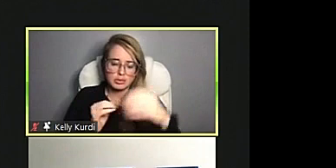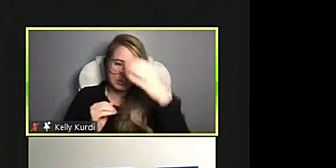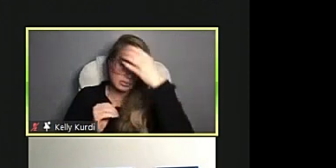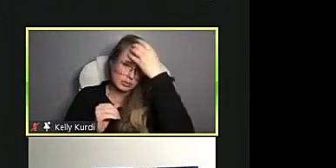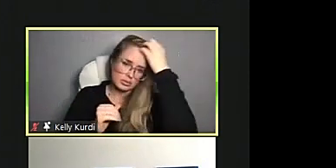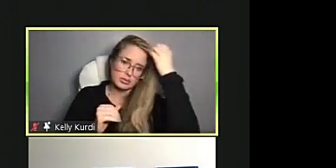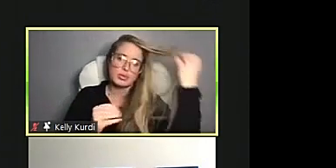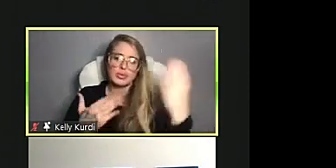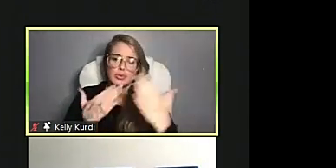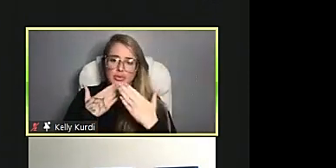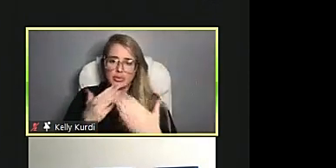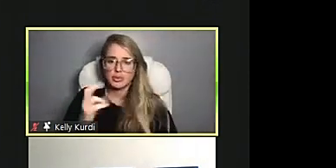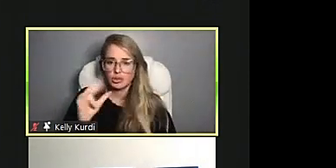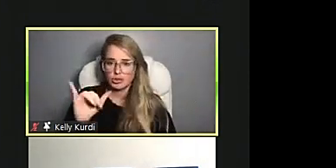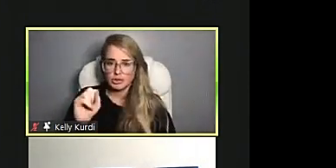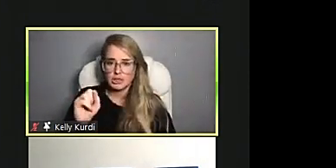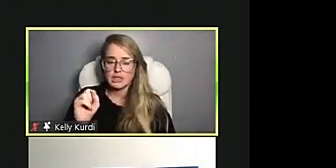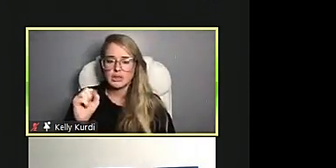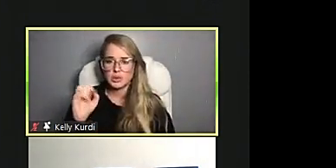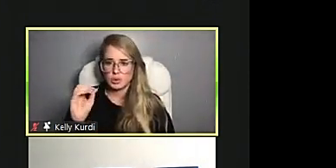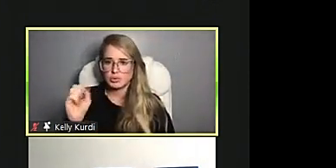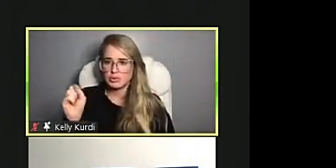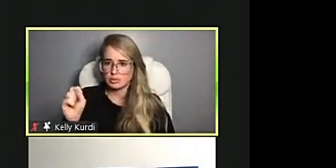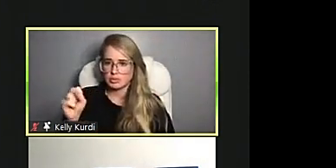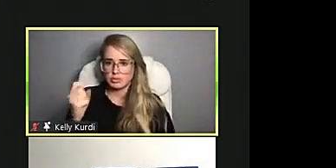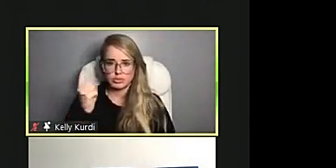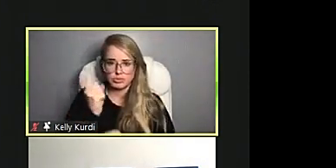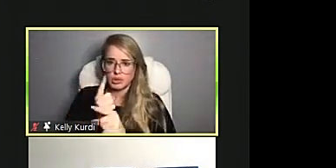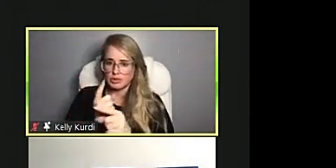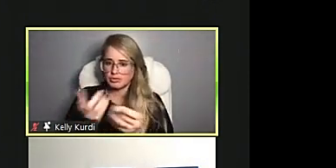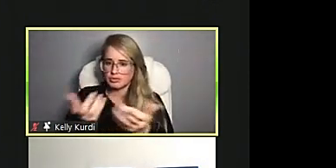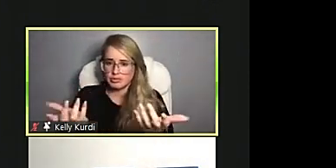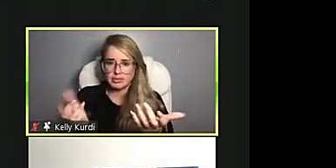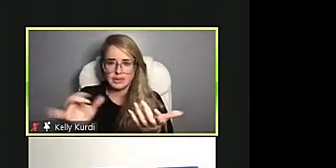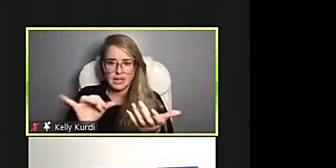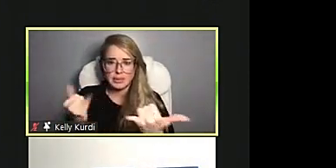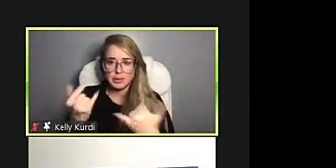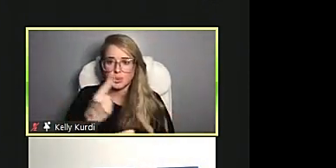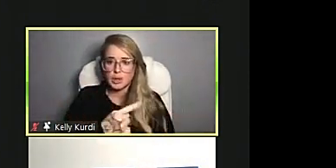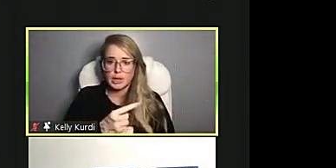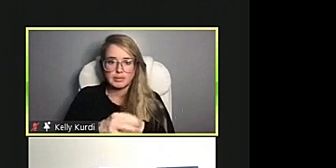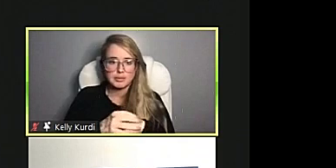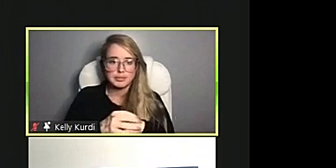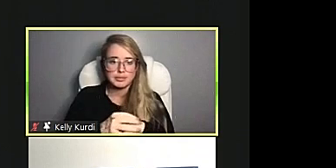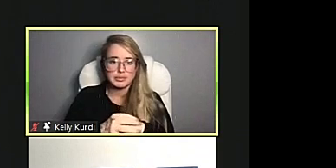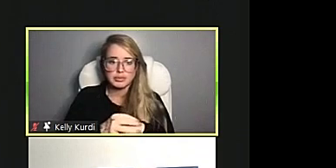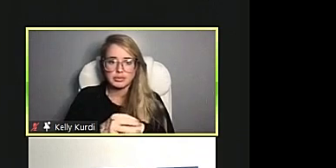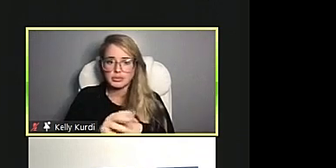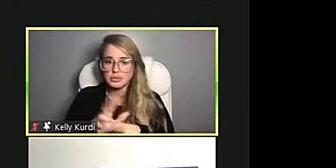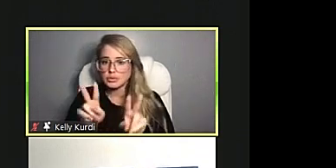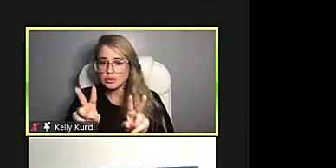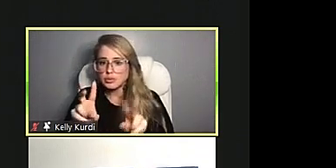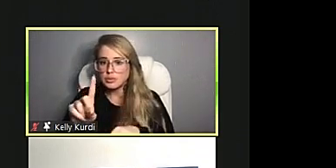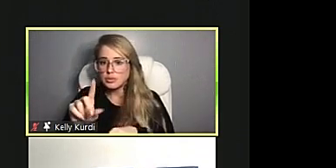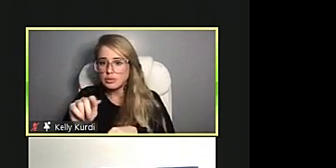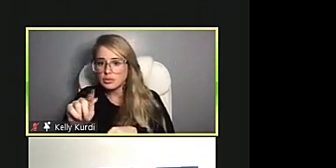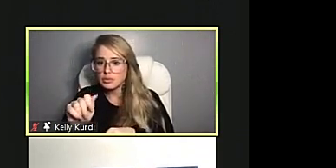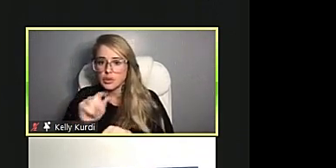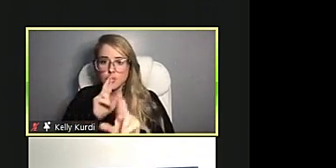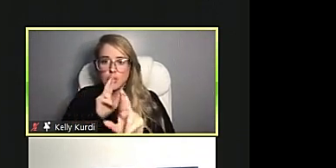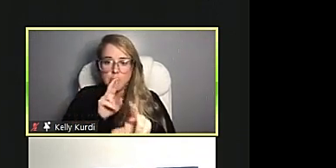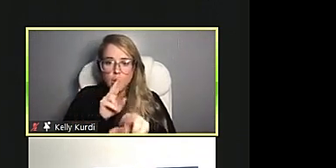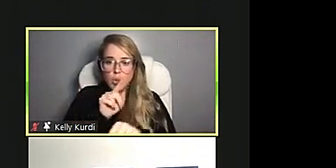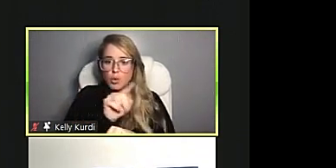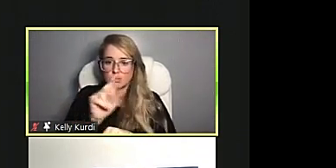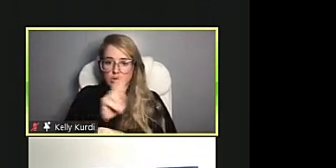Thanks, Chris. So, yeah, I mean, as of today, looking at the data that is reported by the